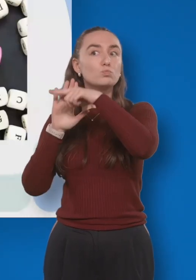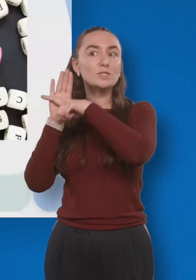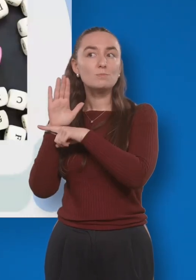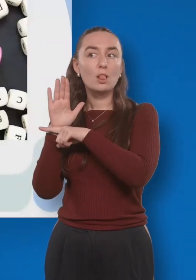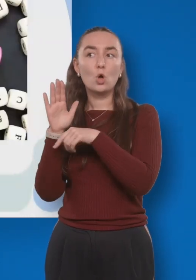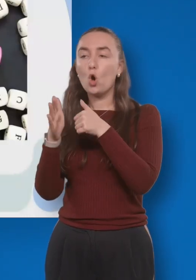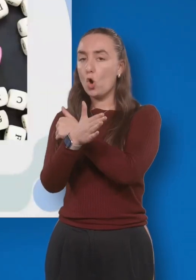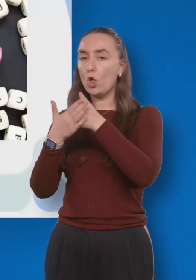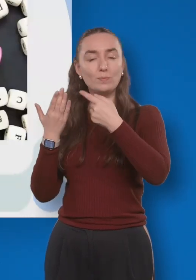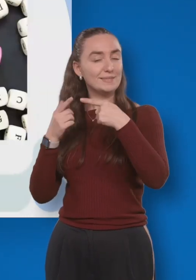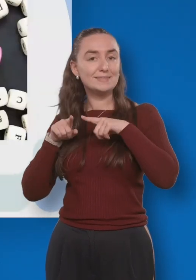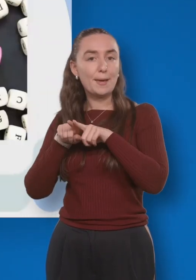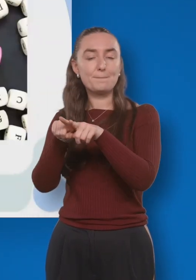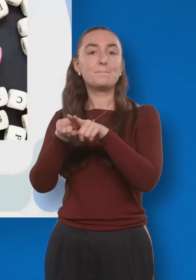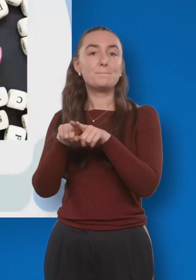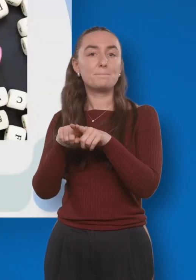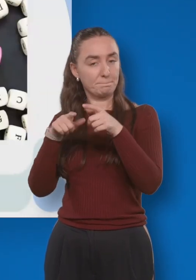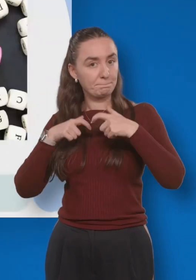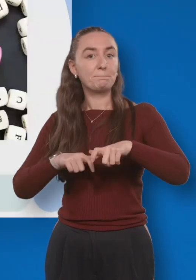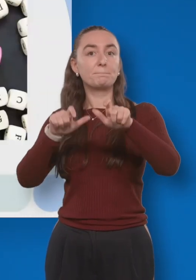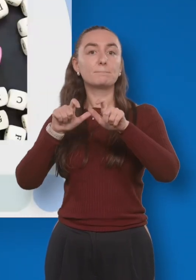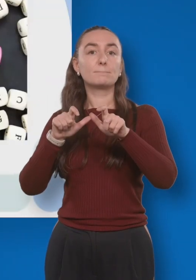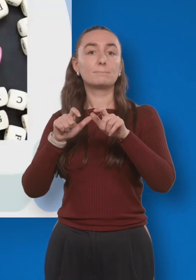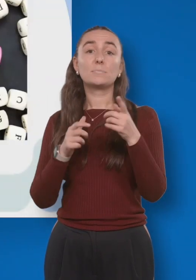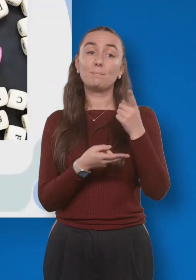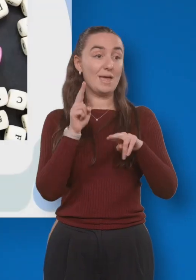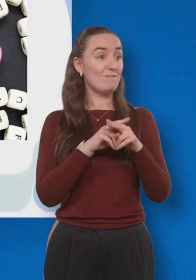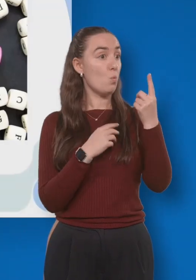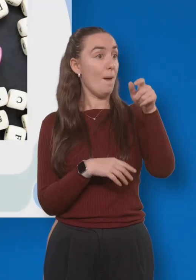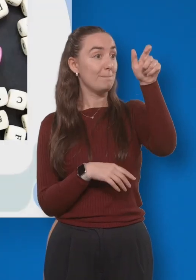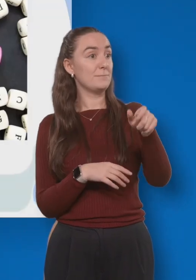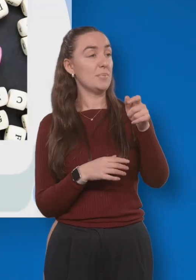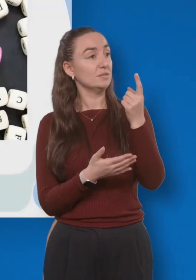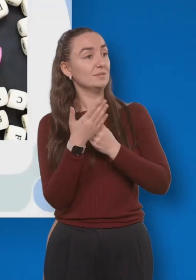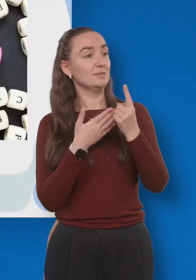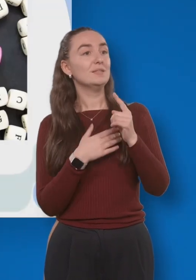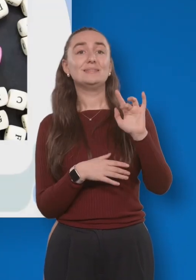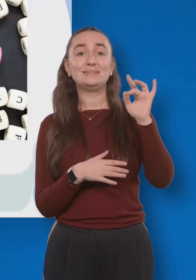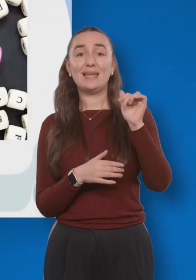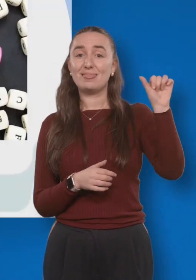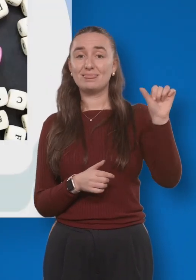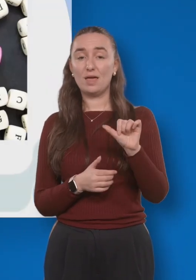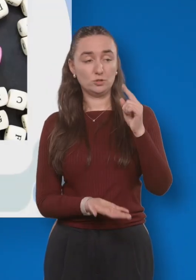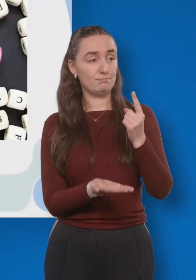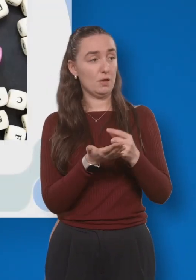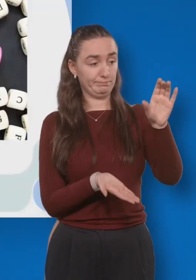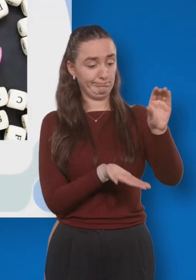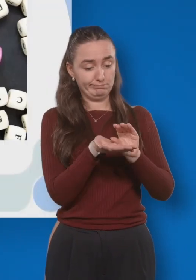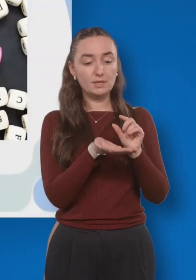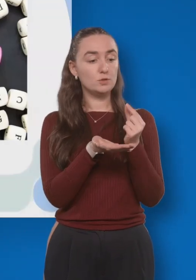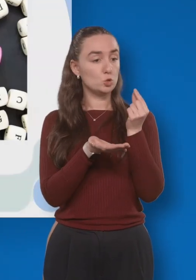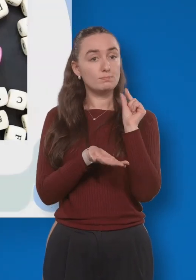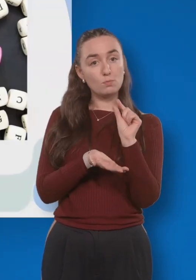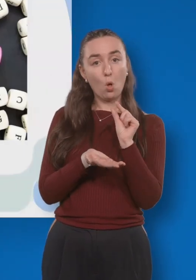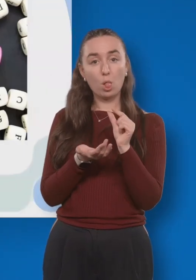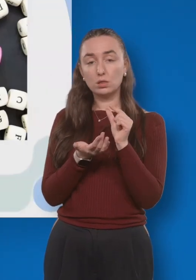you're one person on a project. I mean, if you get £10,000 to do from the Royal Society of Edinburgh to do a small qualitative project,